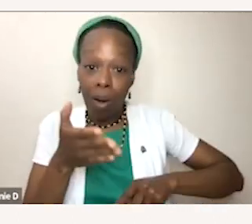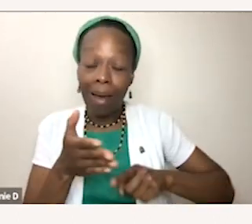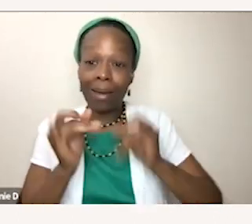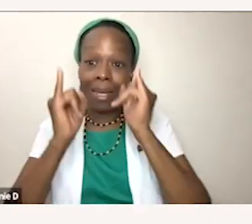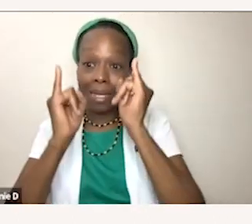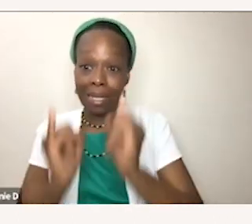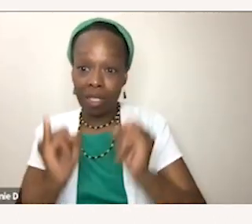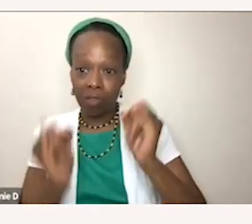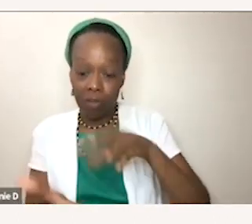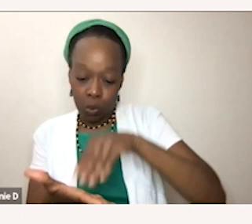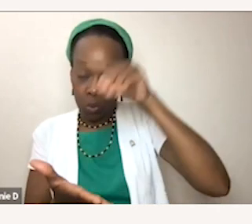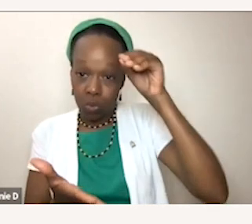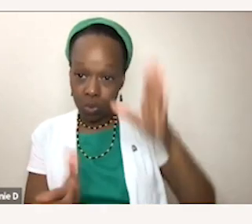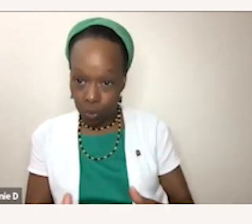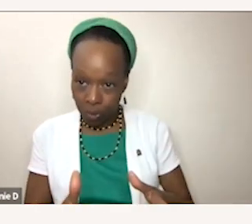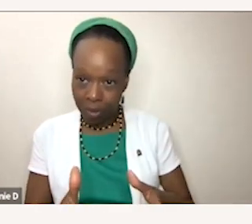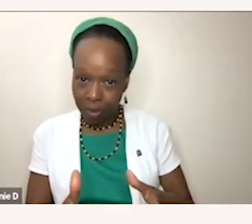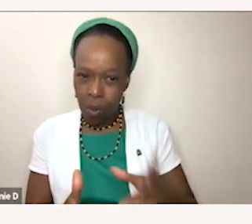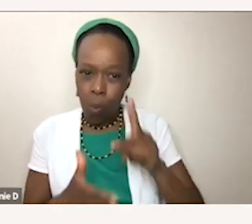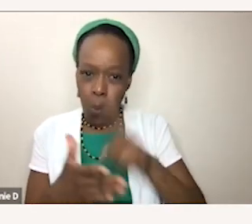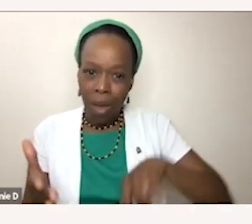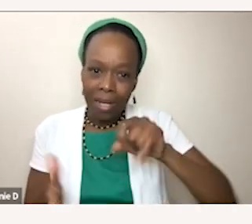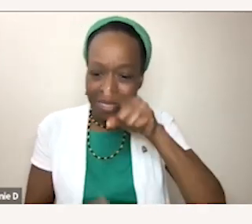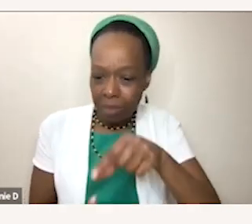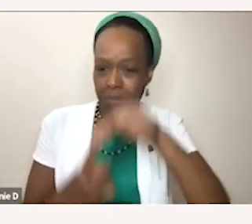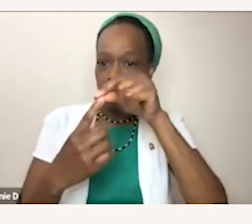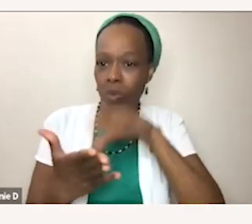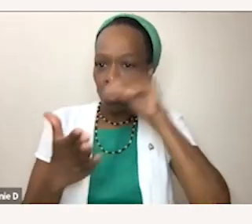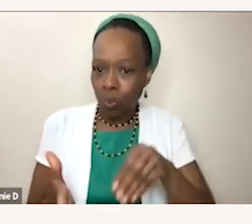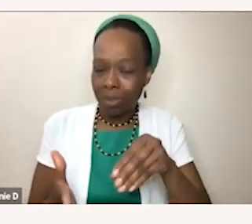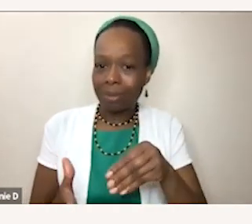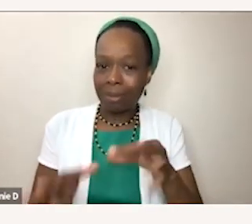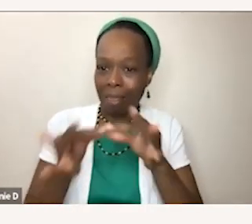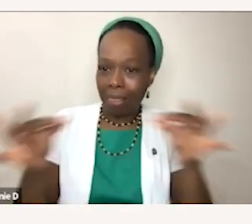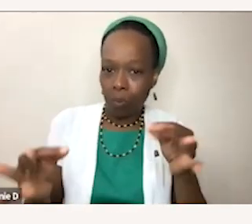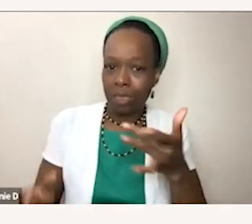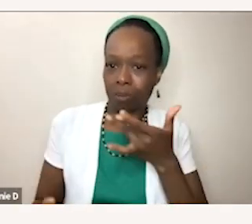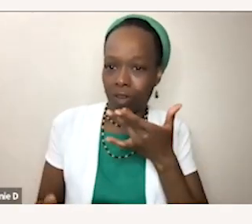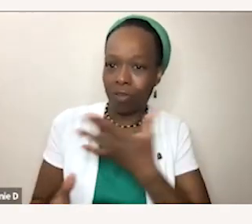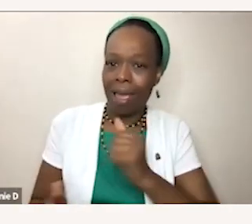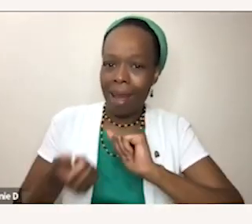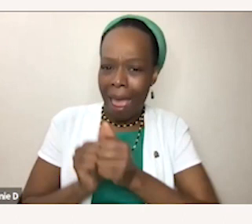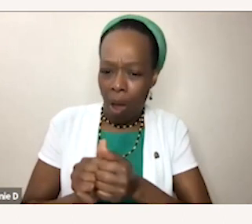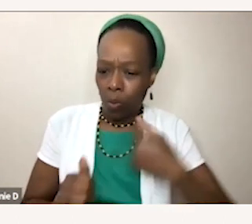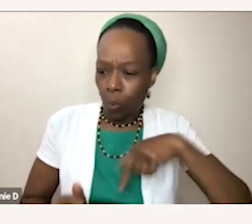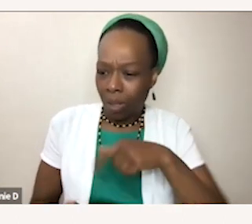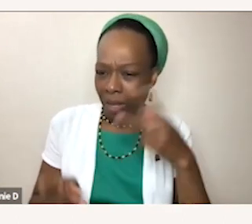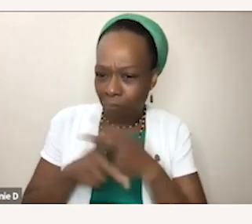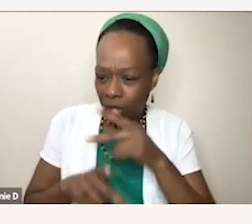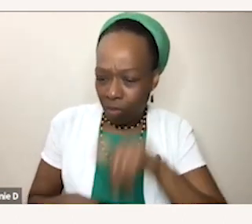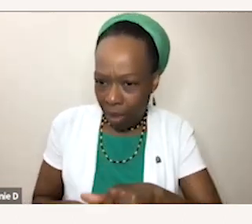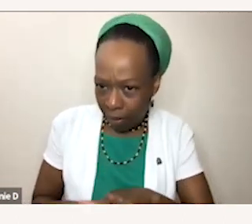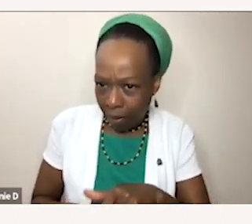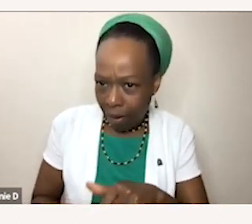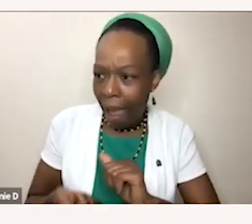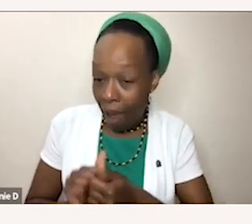or a small group of students, you know, what is their language preference and how do we suss that out? Well, the simple